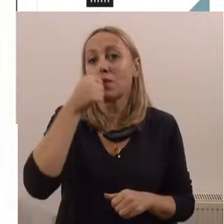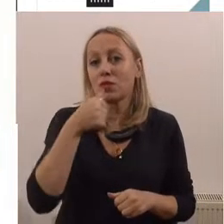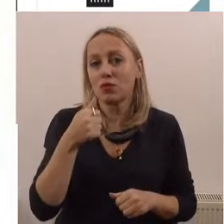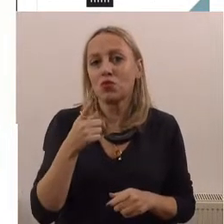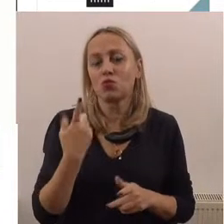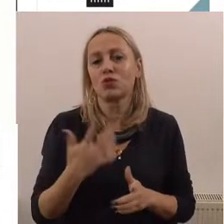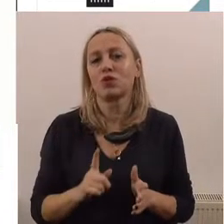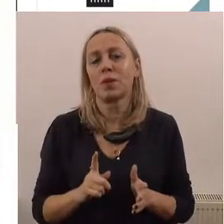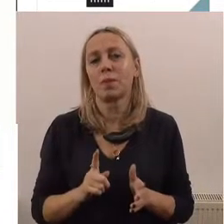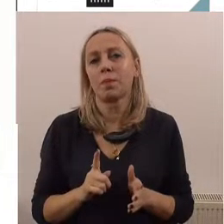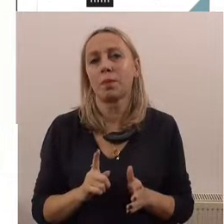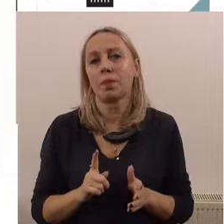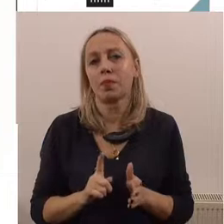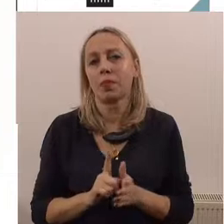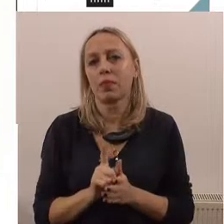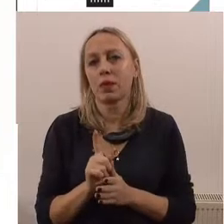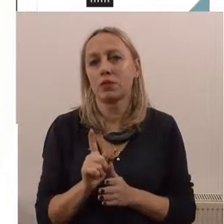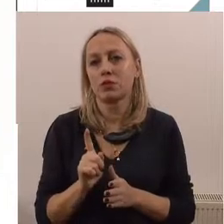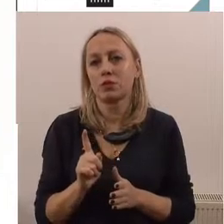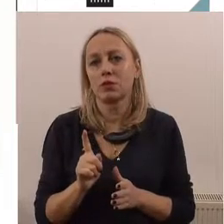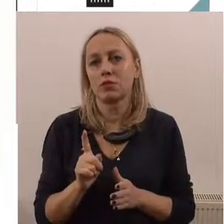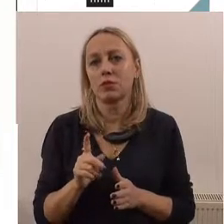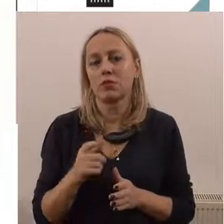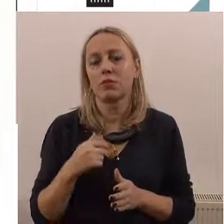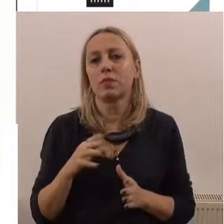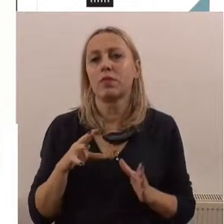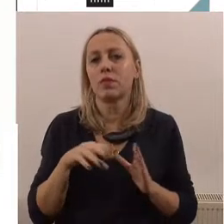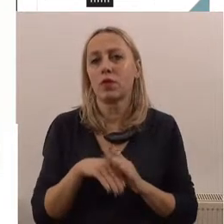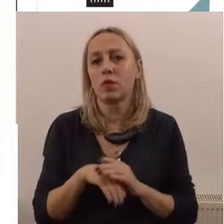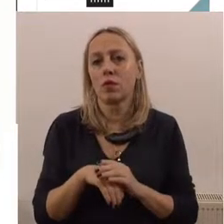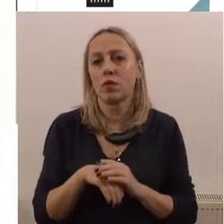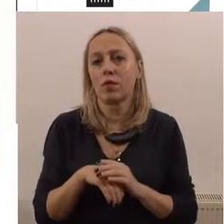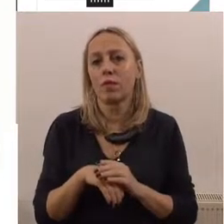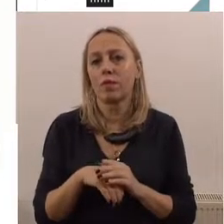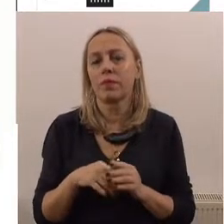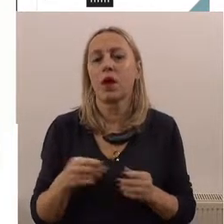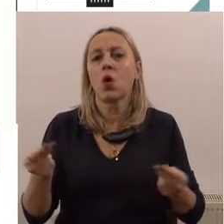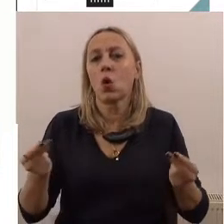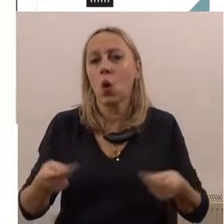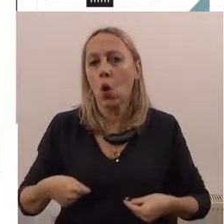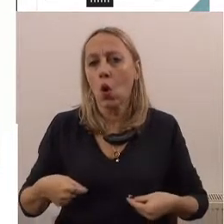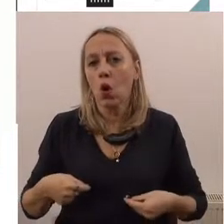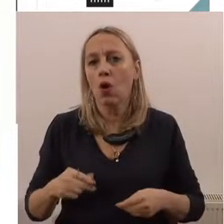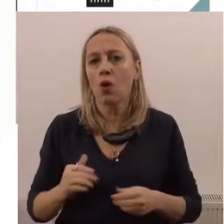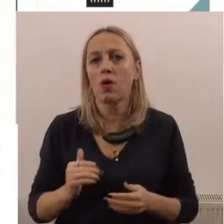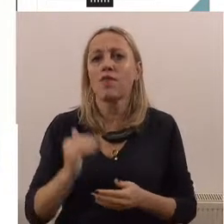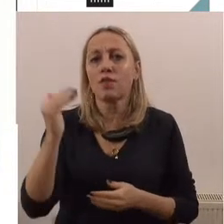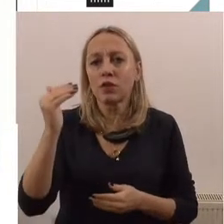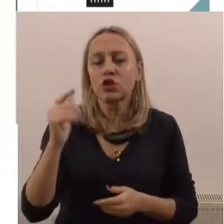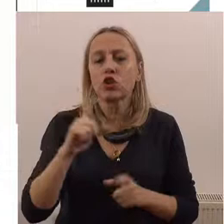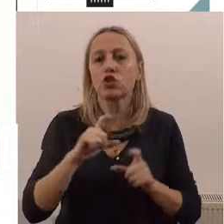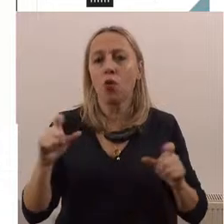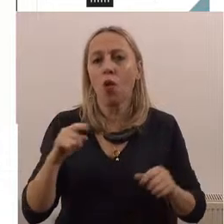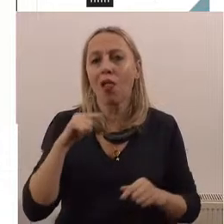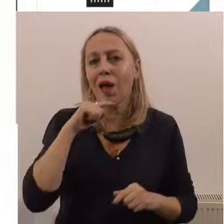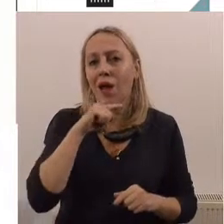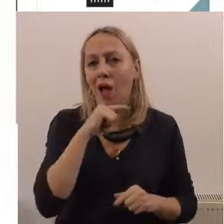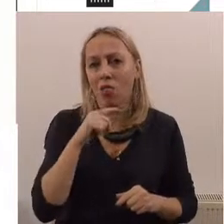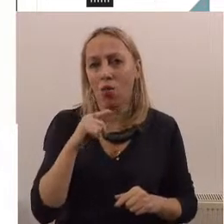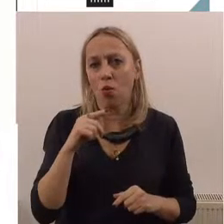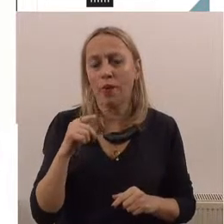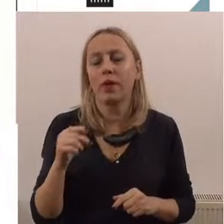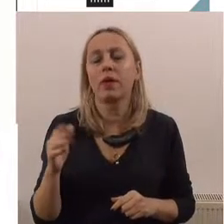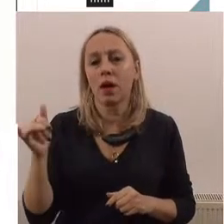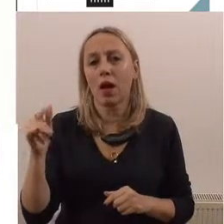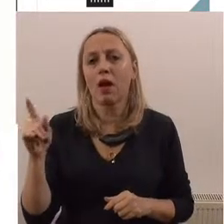we have 40 people online this year, for example. We also entered into the contract with the High School